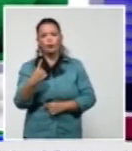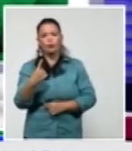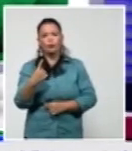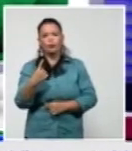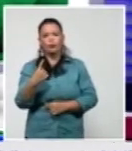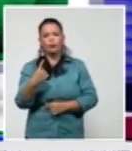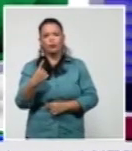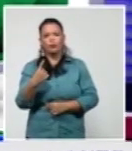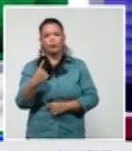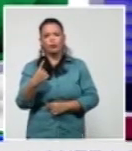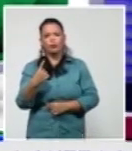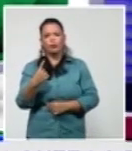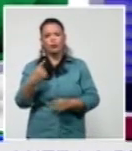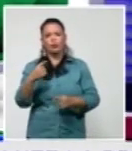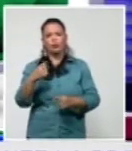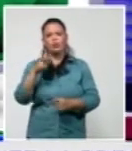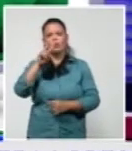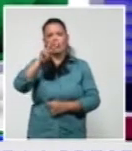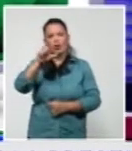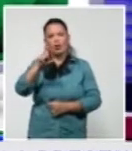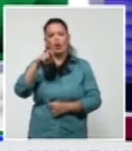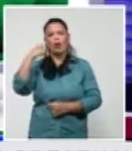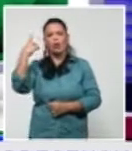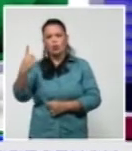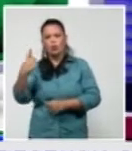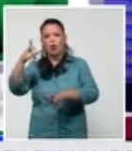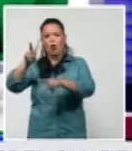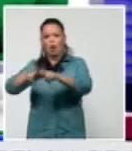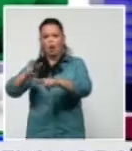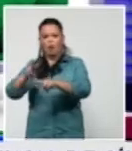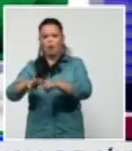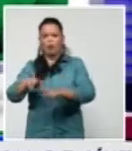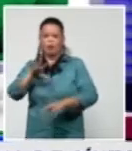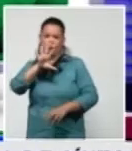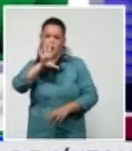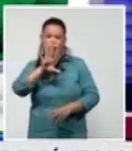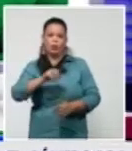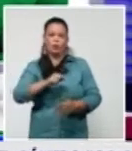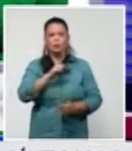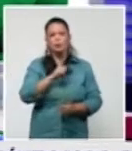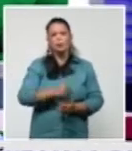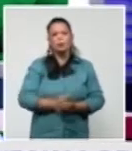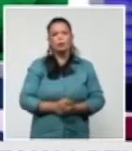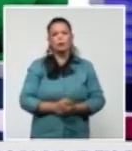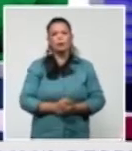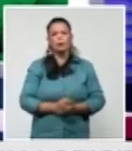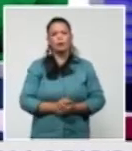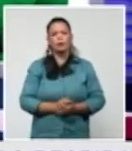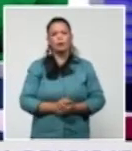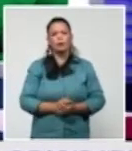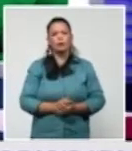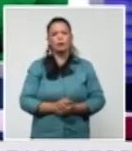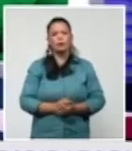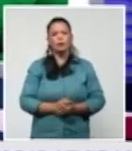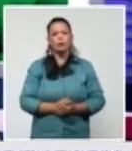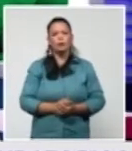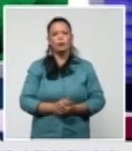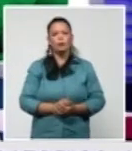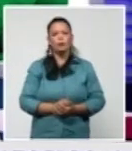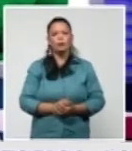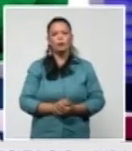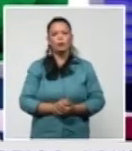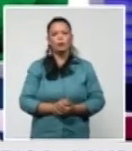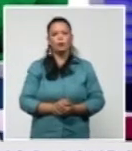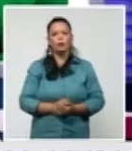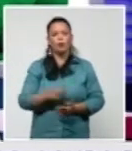date, 53 medical brigades have been collaborating around the world to help fight the pandemic. The latest contingent